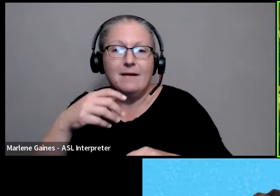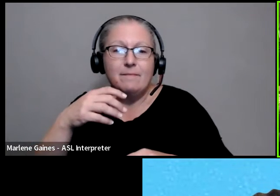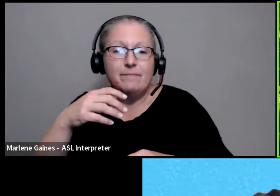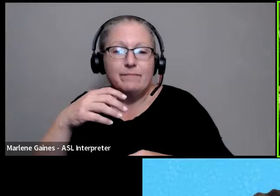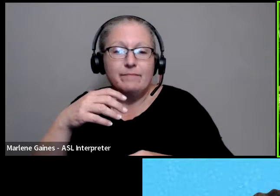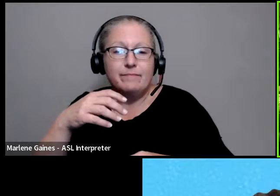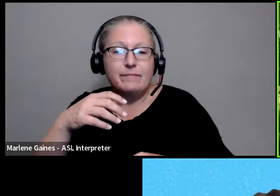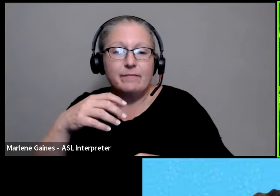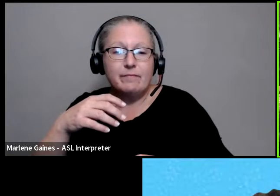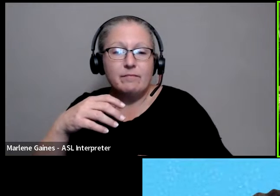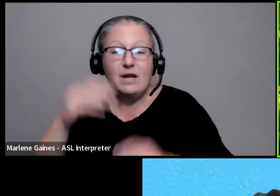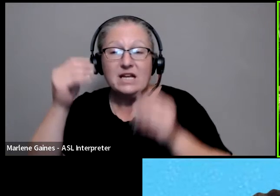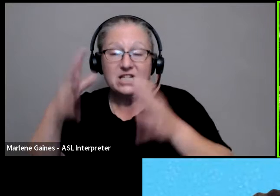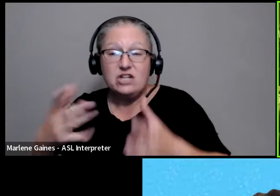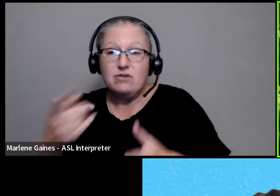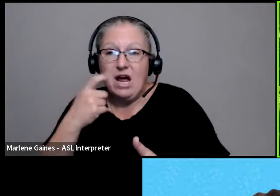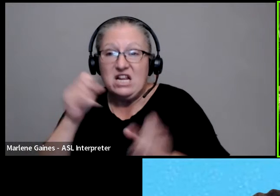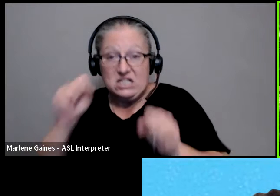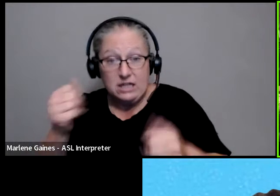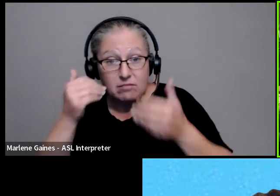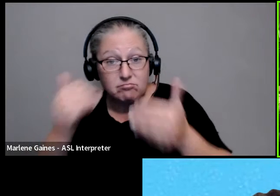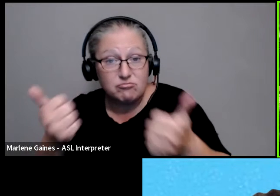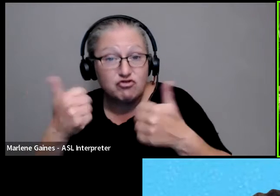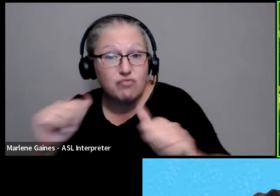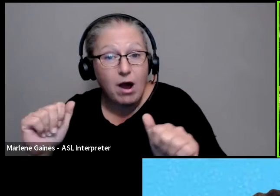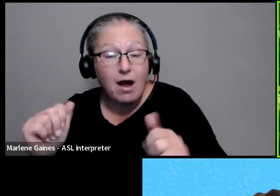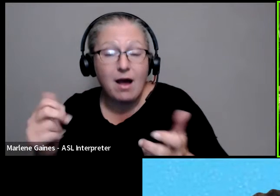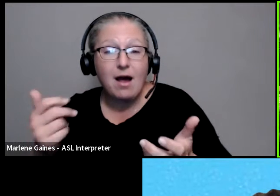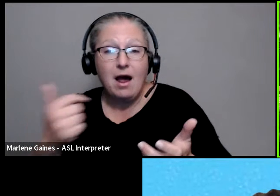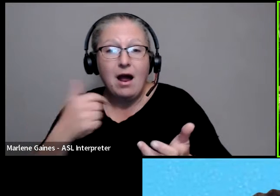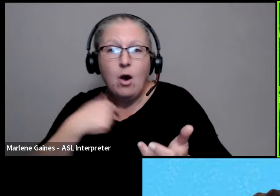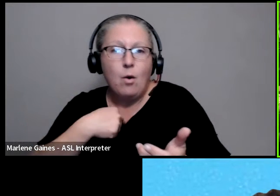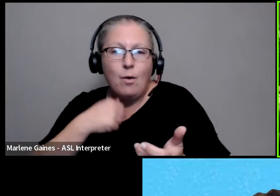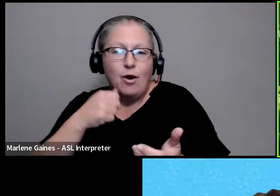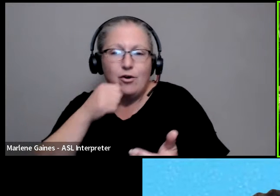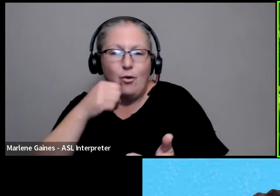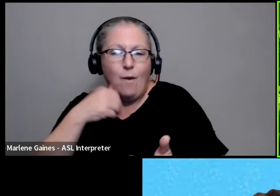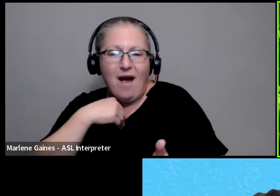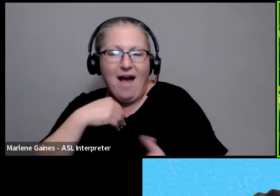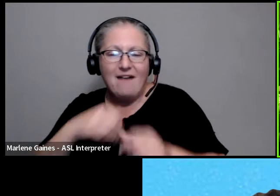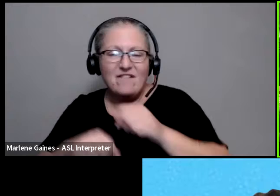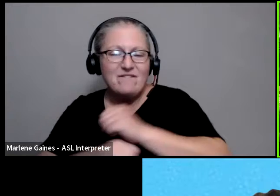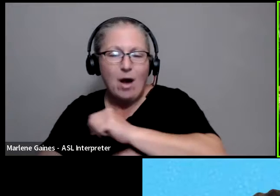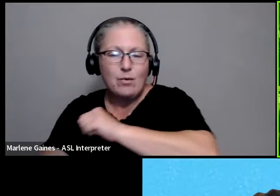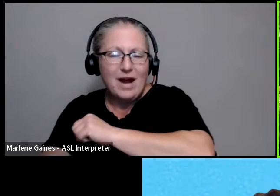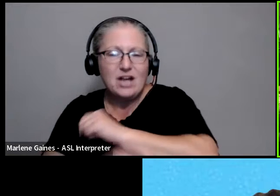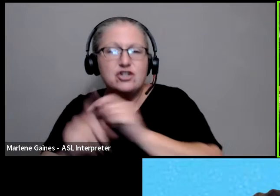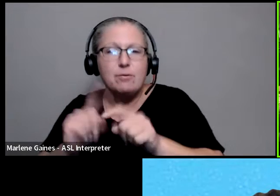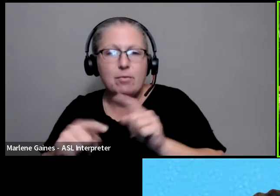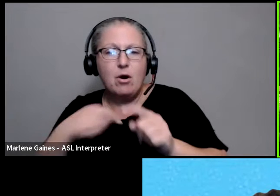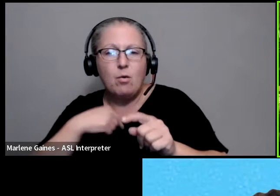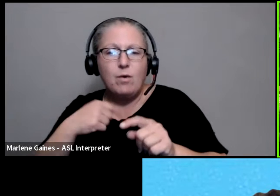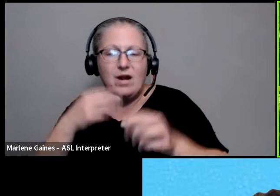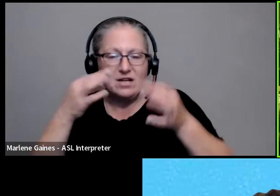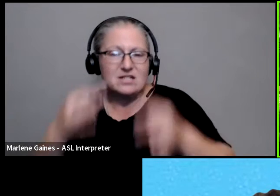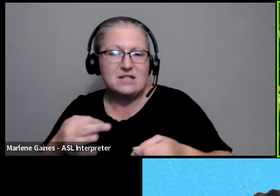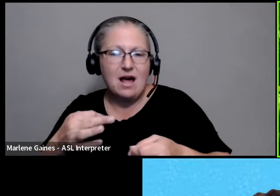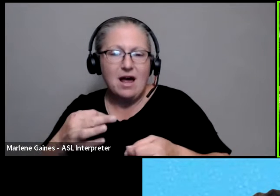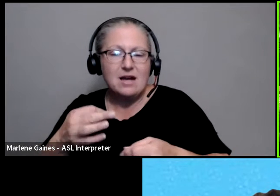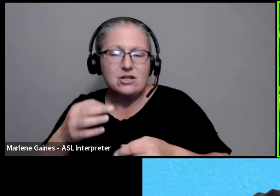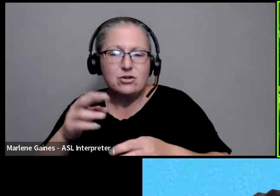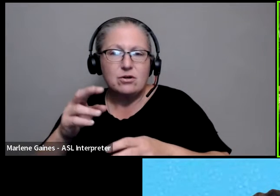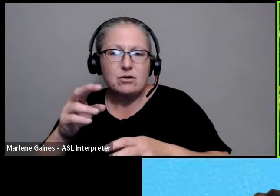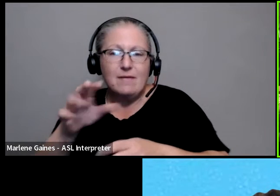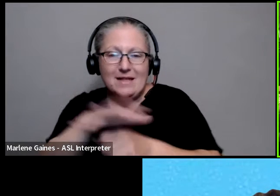can we try to do this? So for us, we don't have a foundation, but we decided to invest within our site funds towards